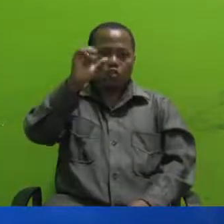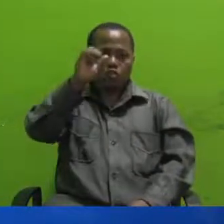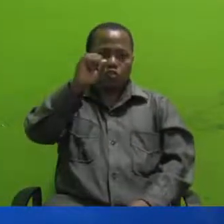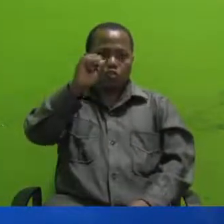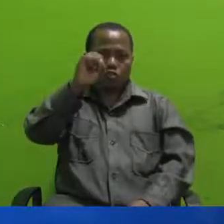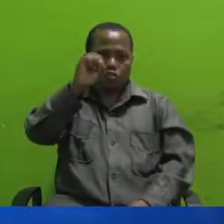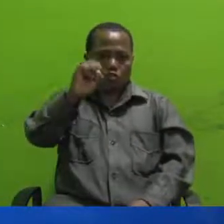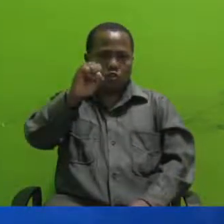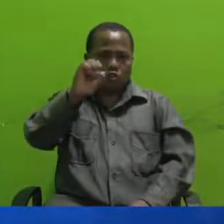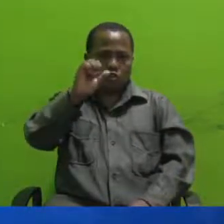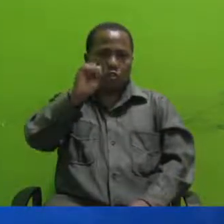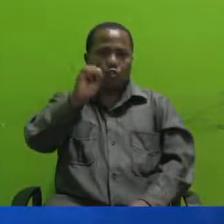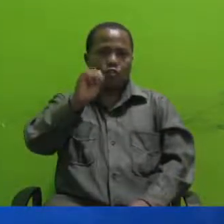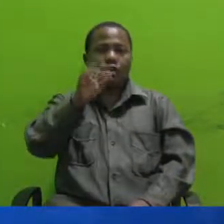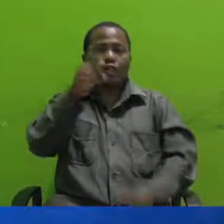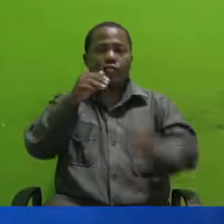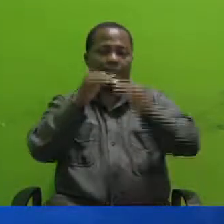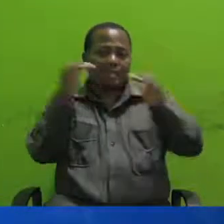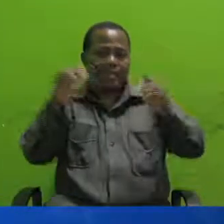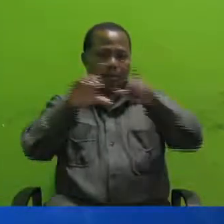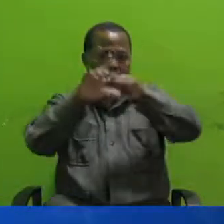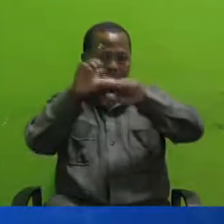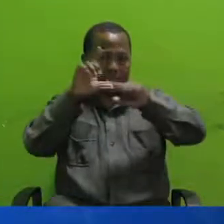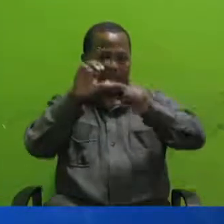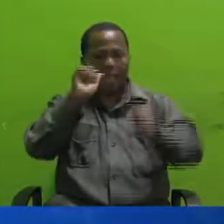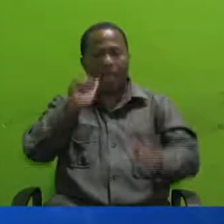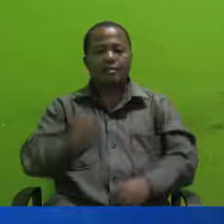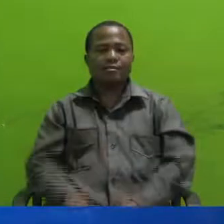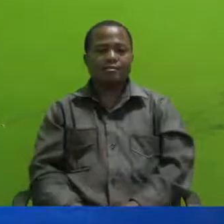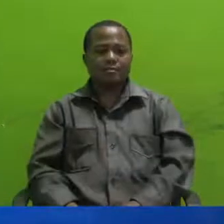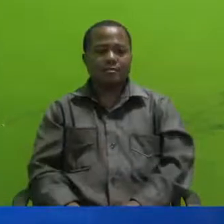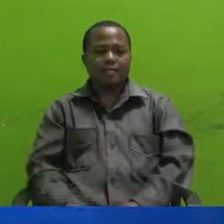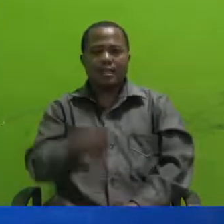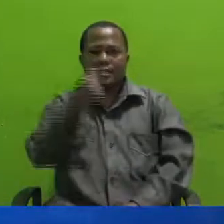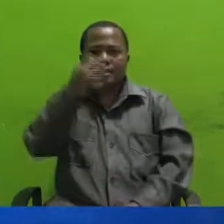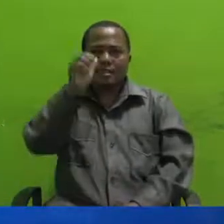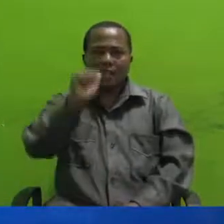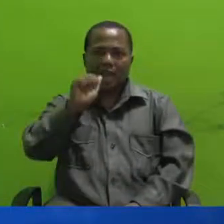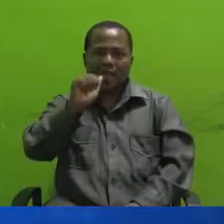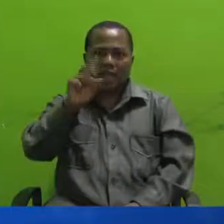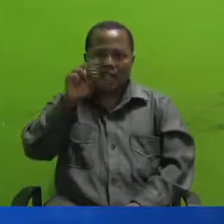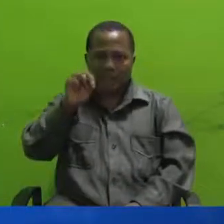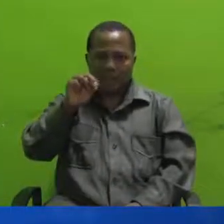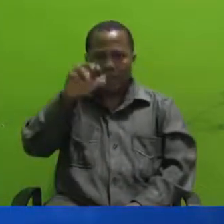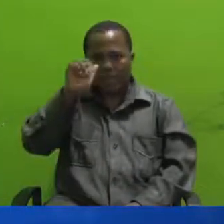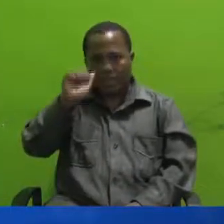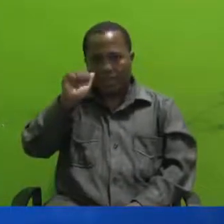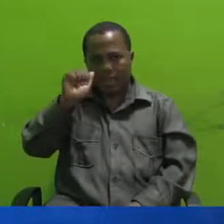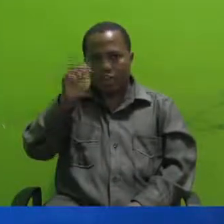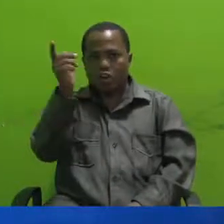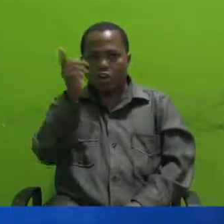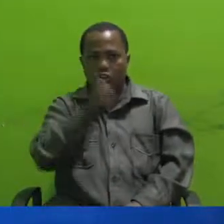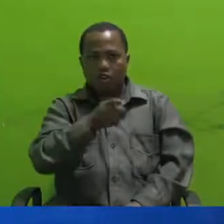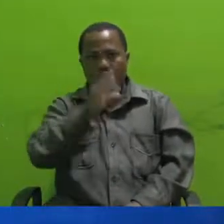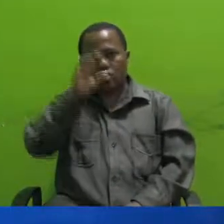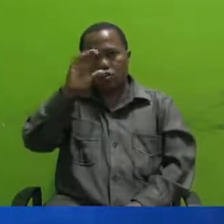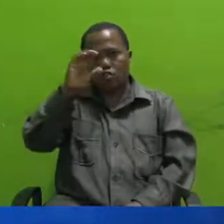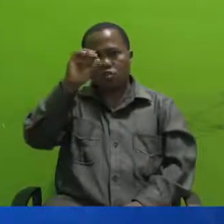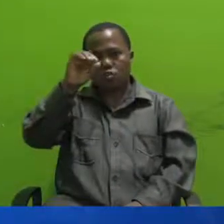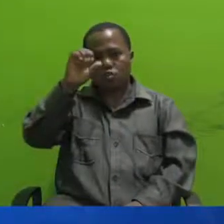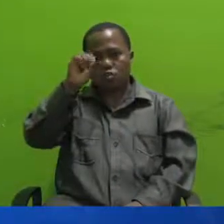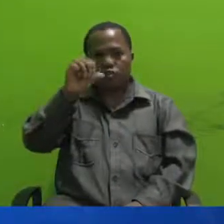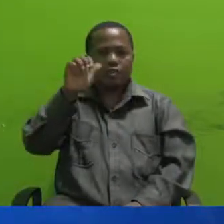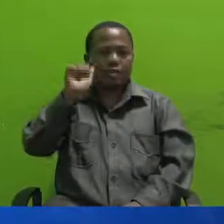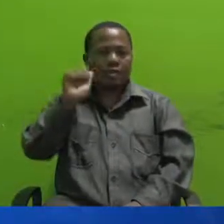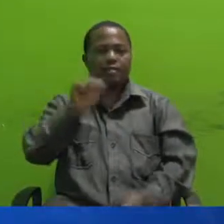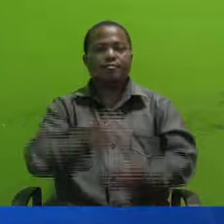cosine of the same angle, which is A. So tangent A is equal to sine A over cos A.